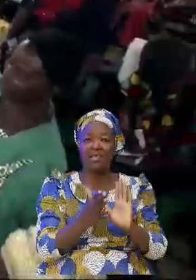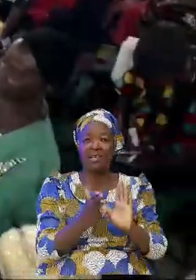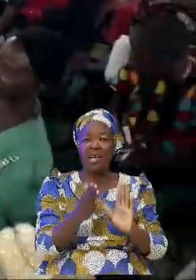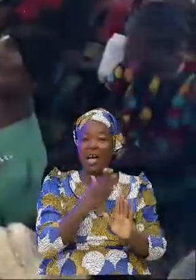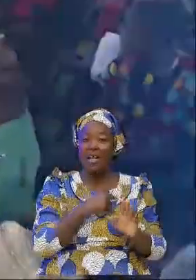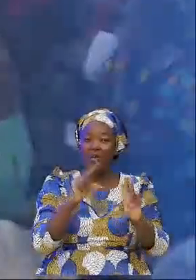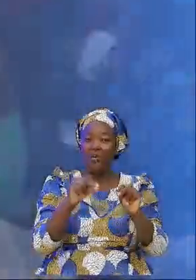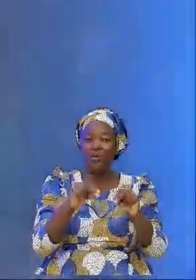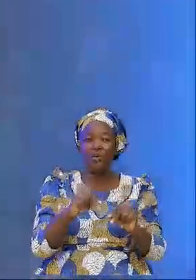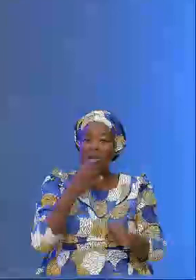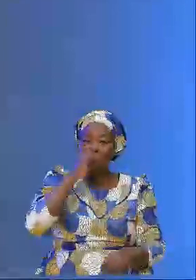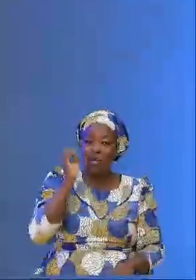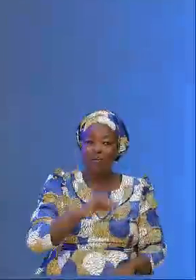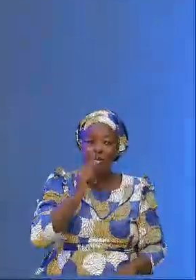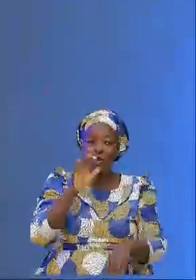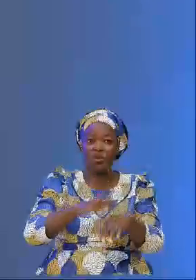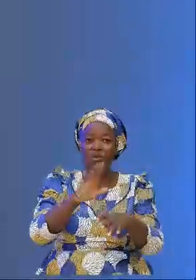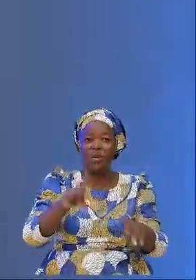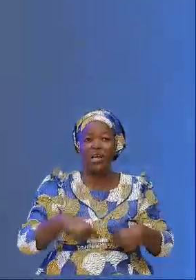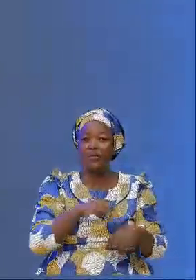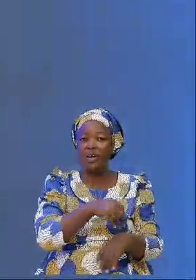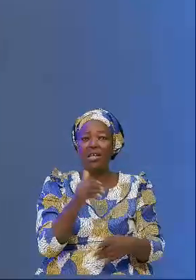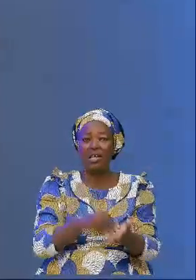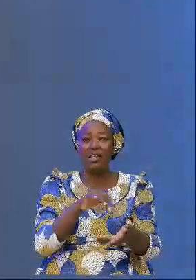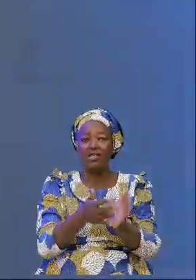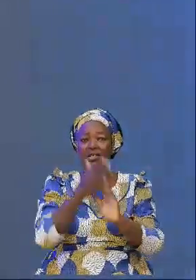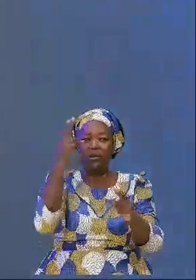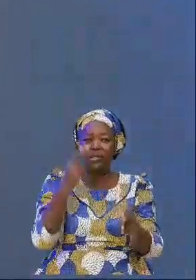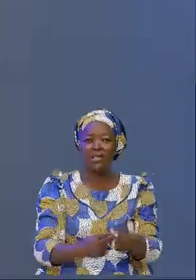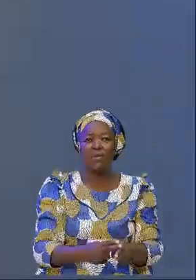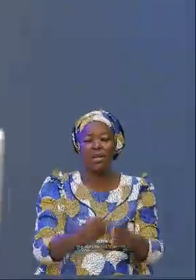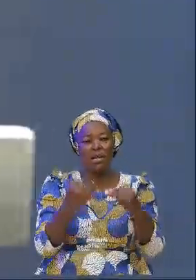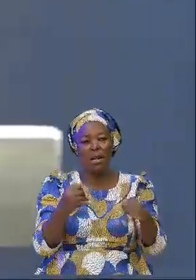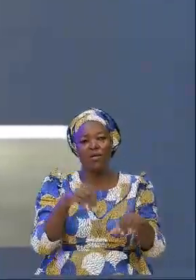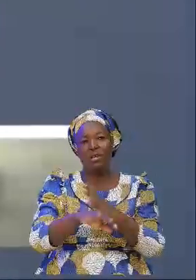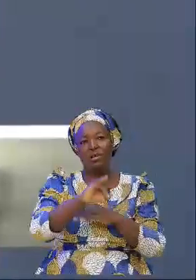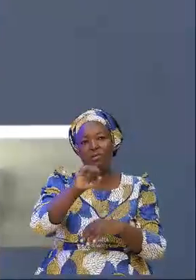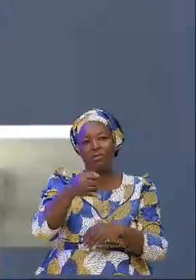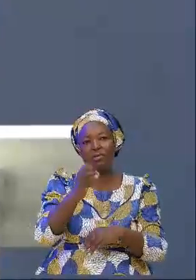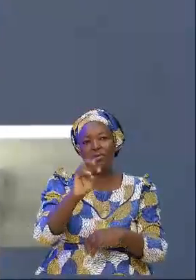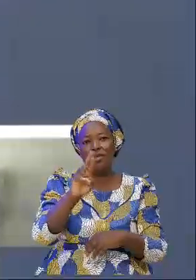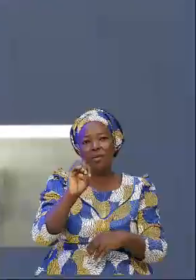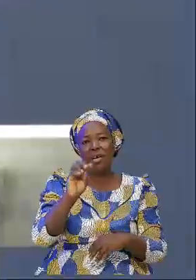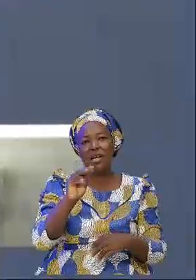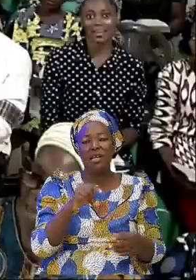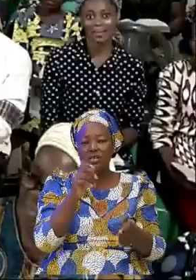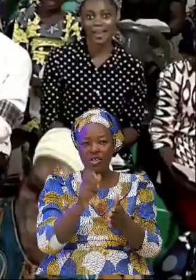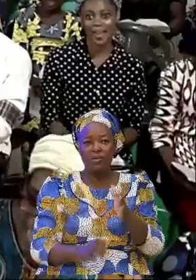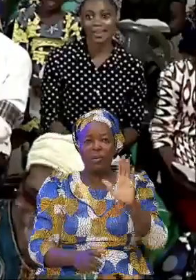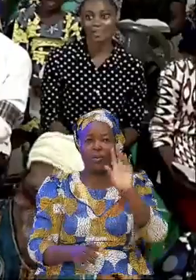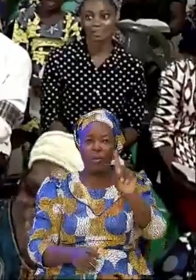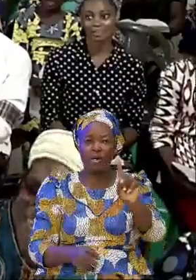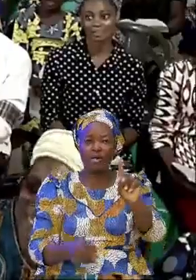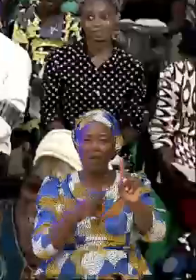a supernatural presence, and no evil will touch your life again.